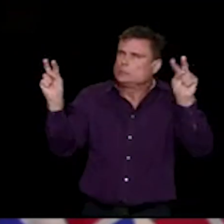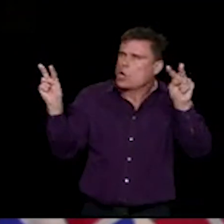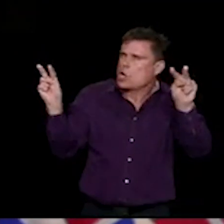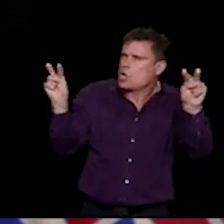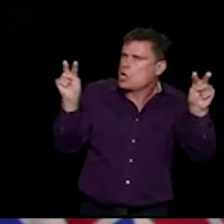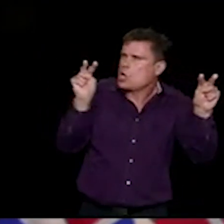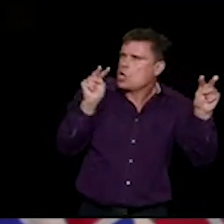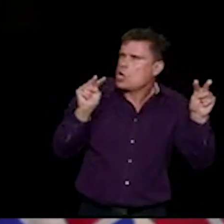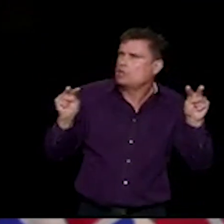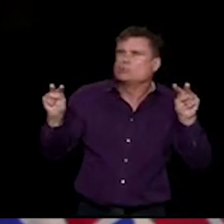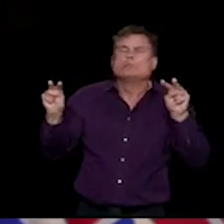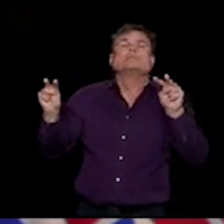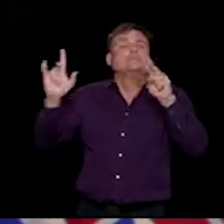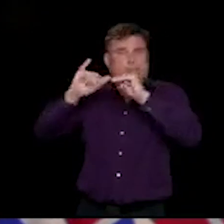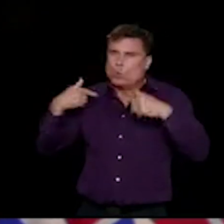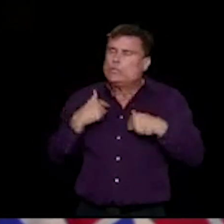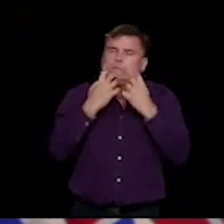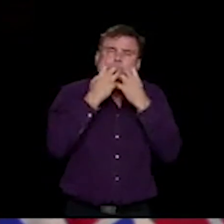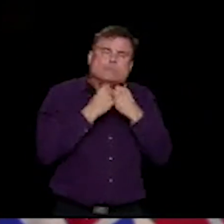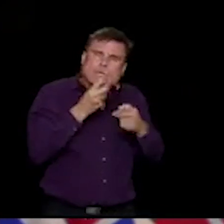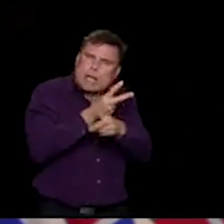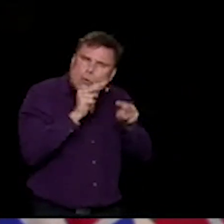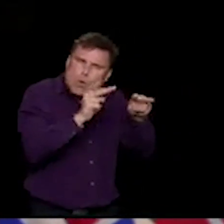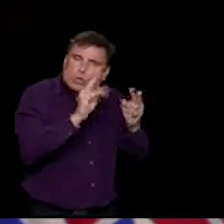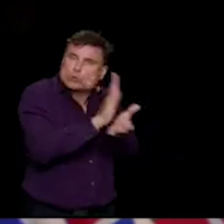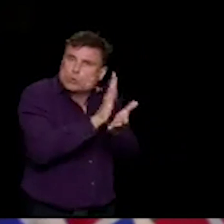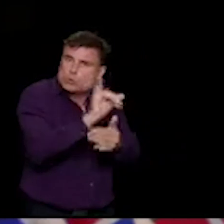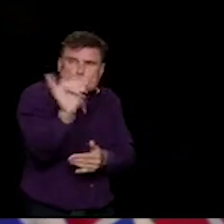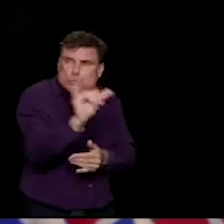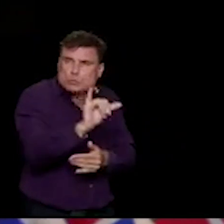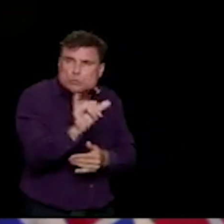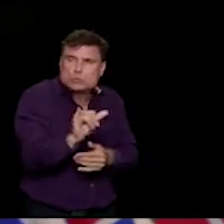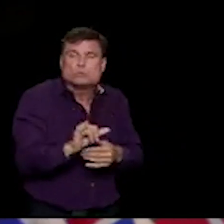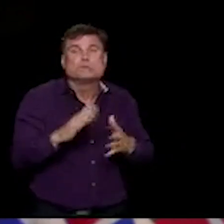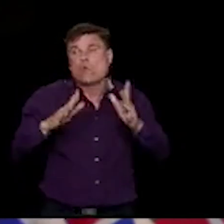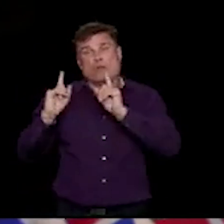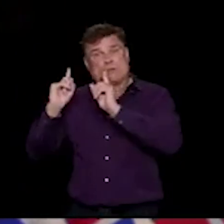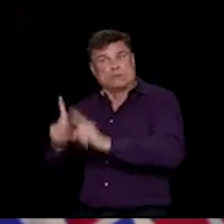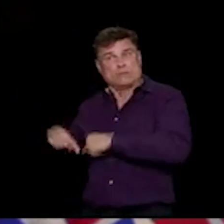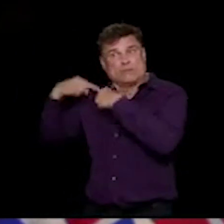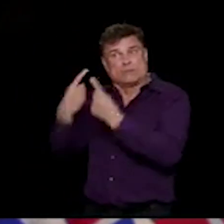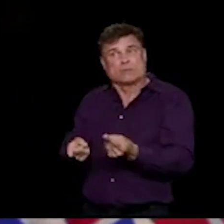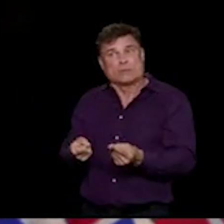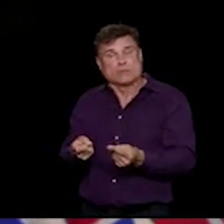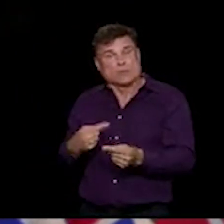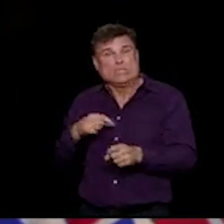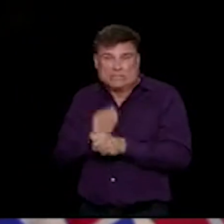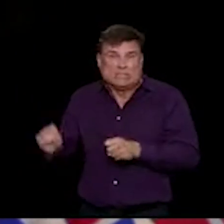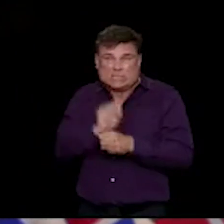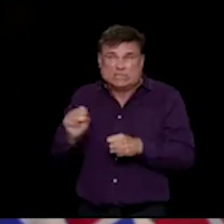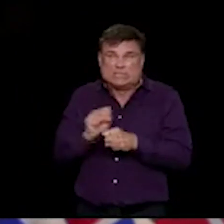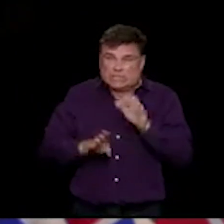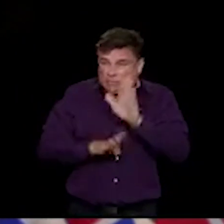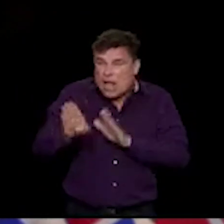why we've spent so much time making sure we're trying to find that balance, and the options are open to people. But I will also